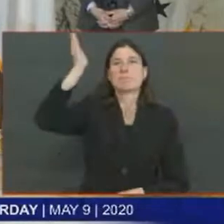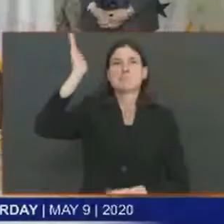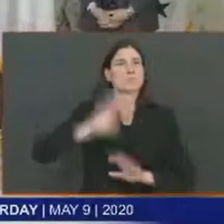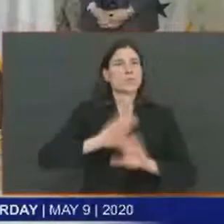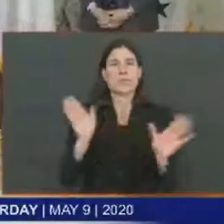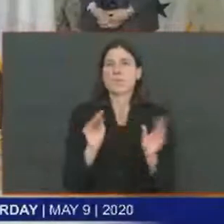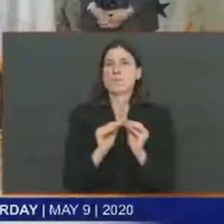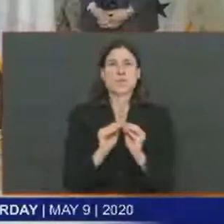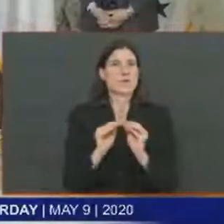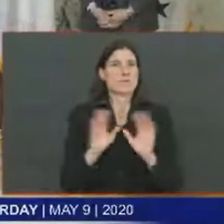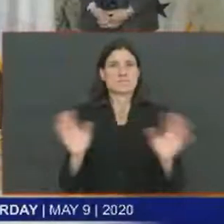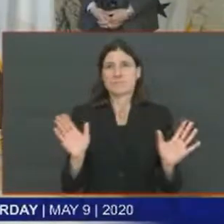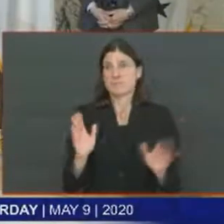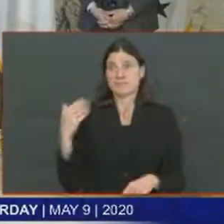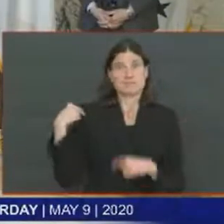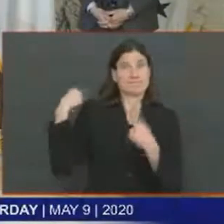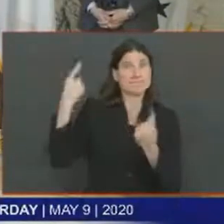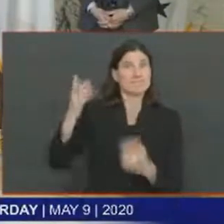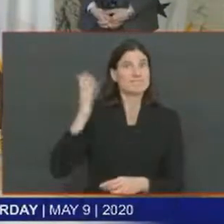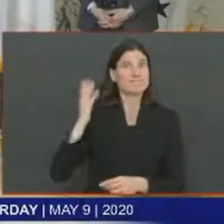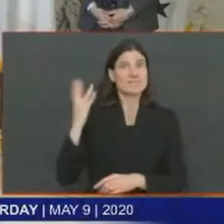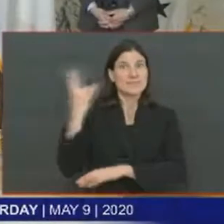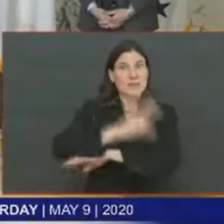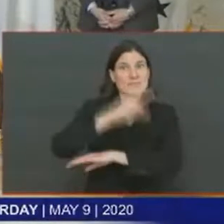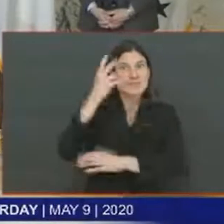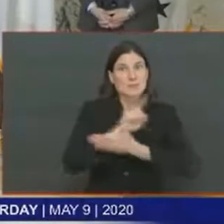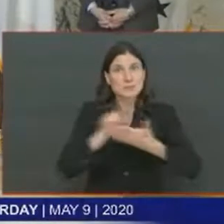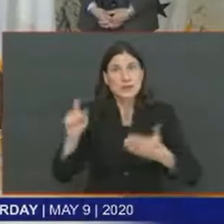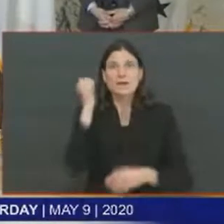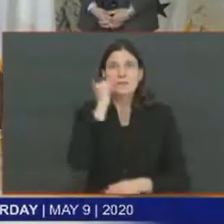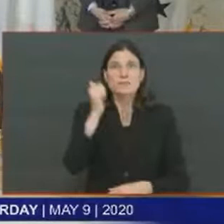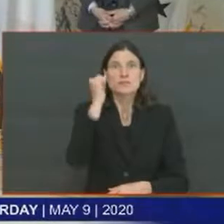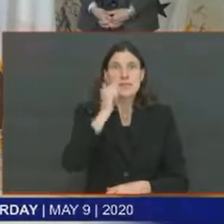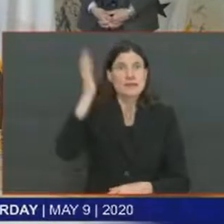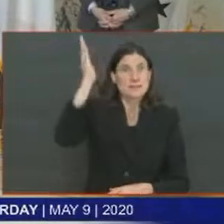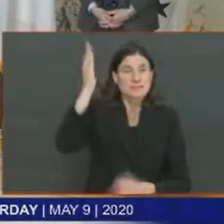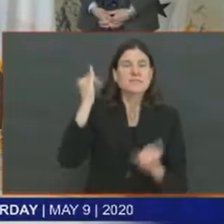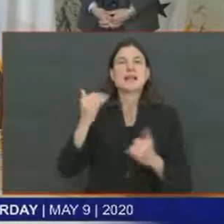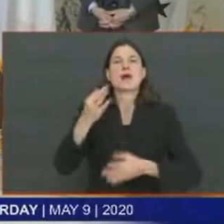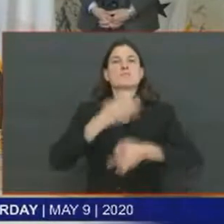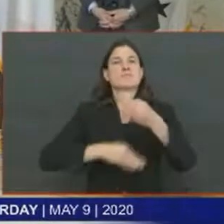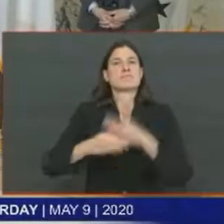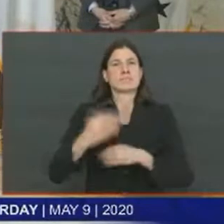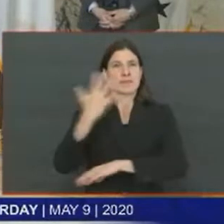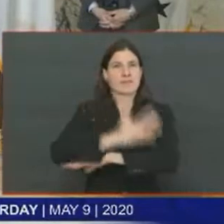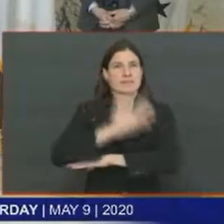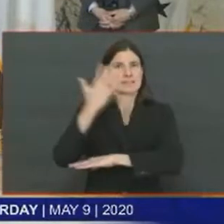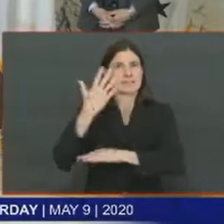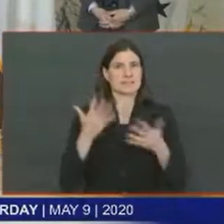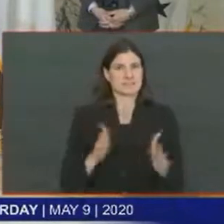week. Again, just recognition that we're moving into phase 1 and things will be a little bit different.